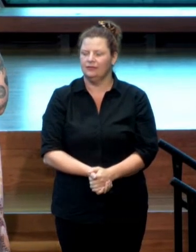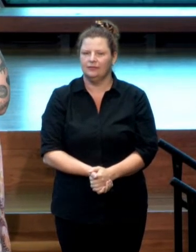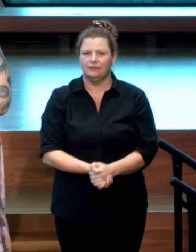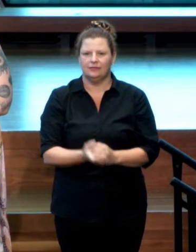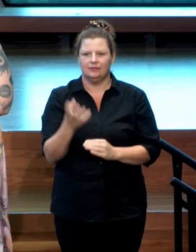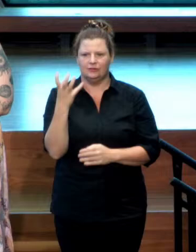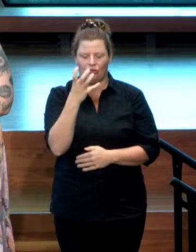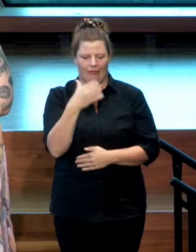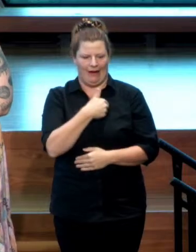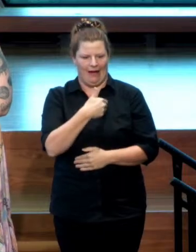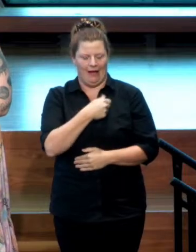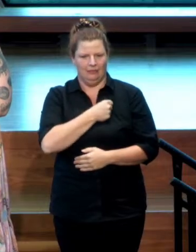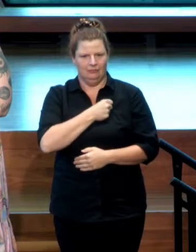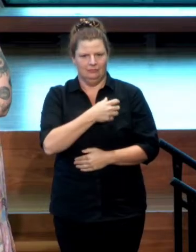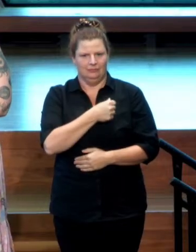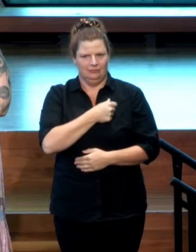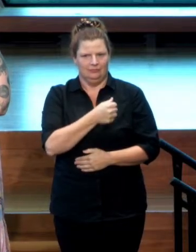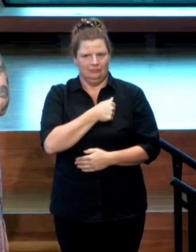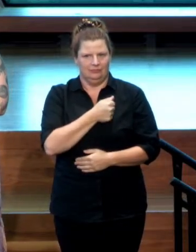Sorry, my heart is racing.